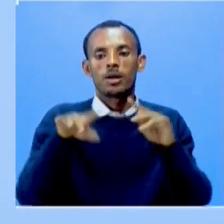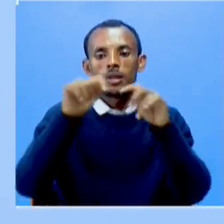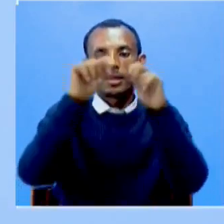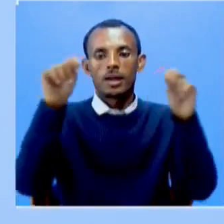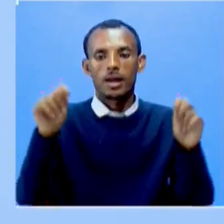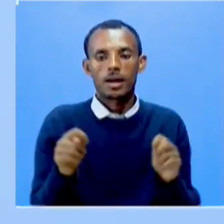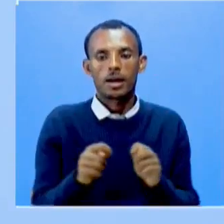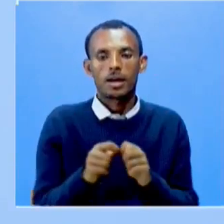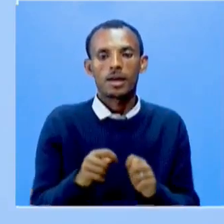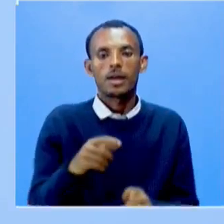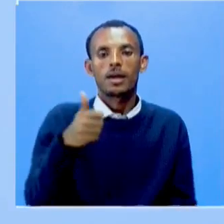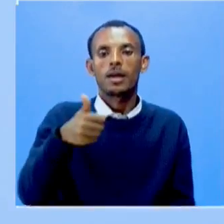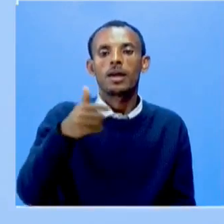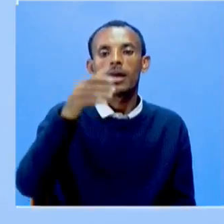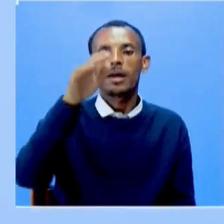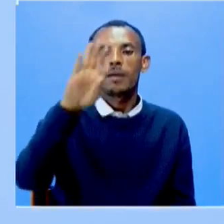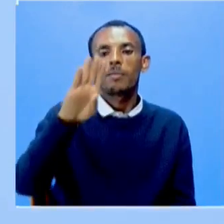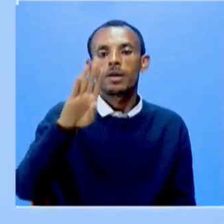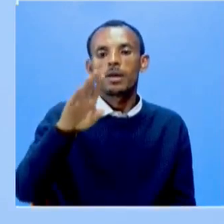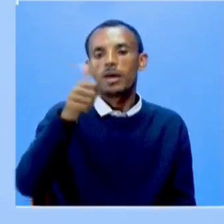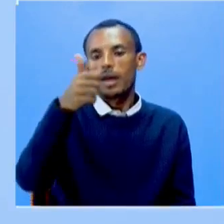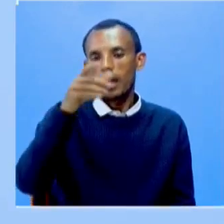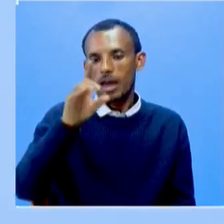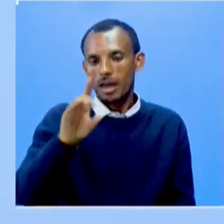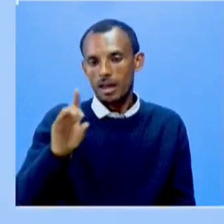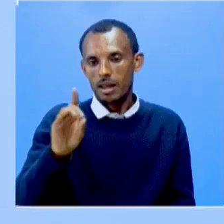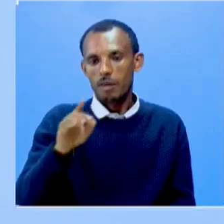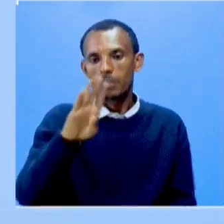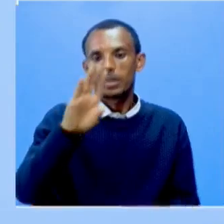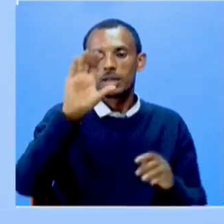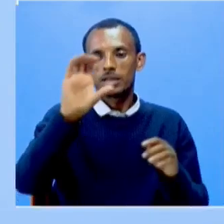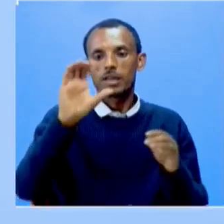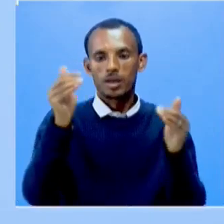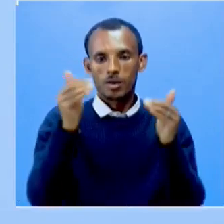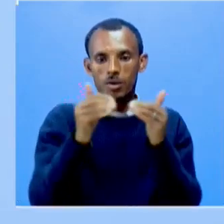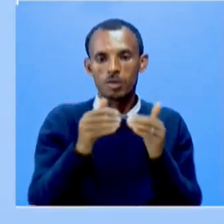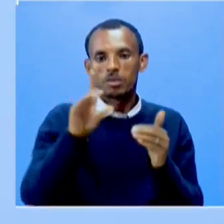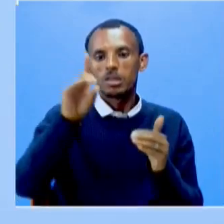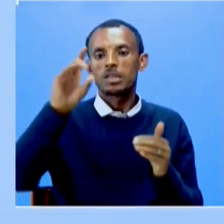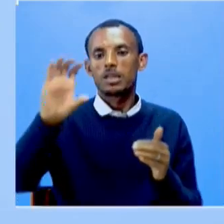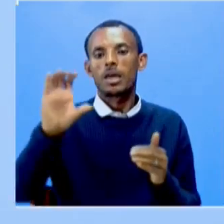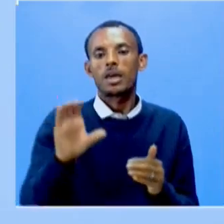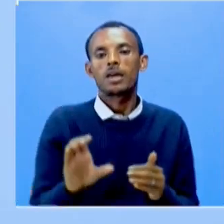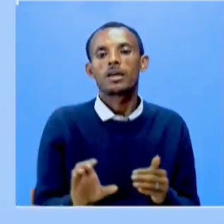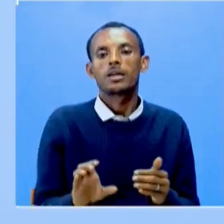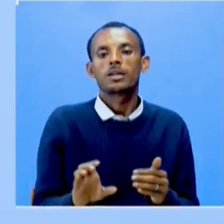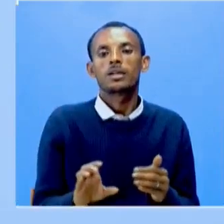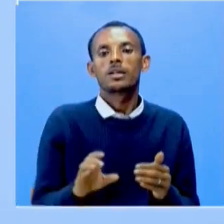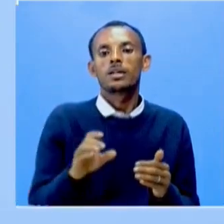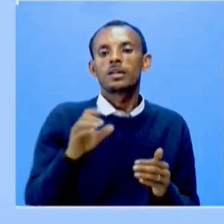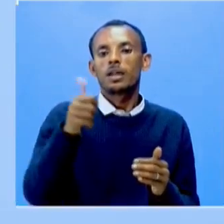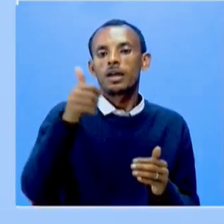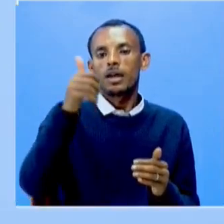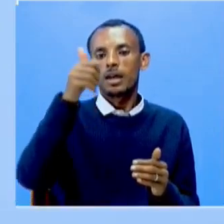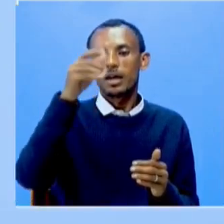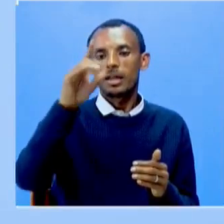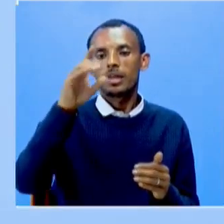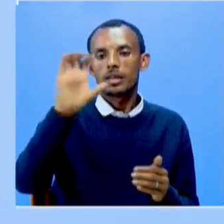So AB, this one is AD, BC is congruent with DC, therefore it's congruent to triangle